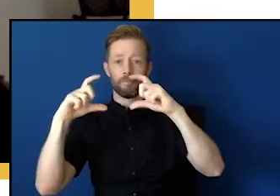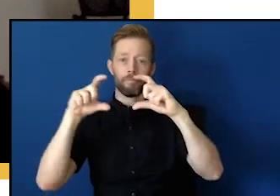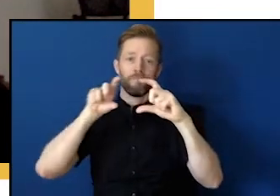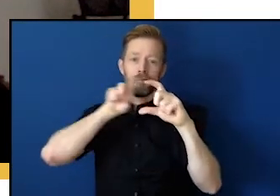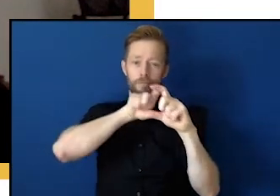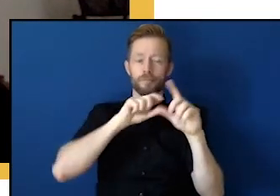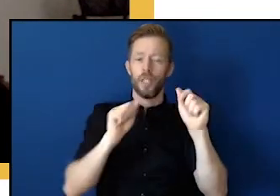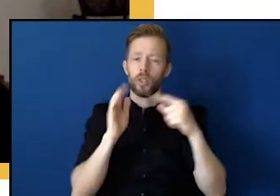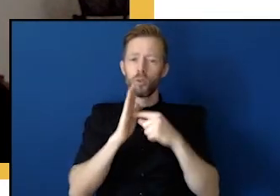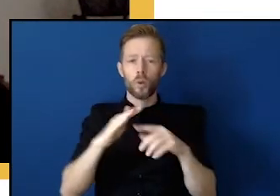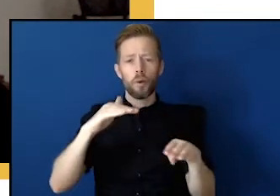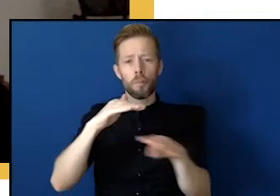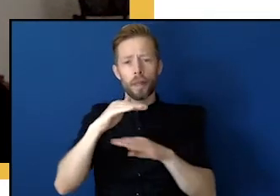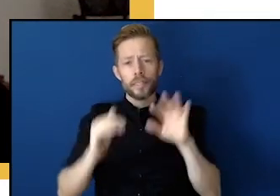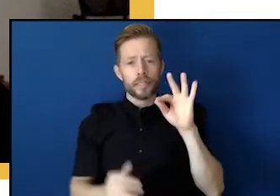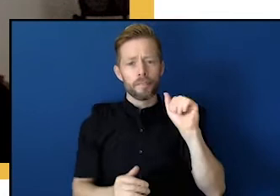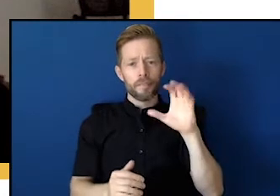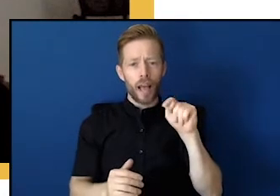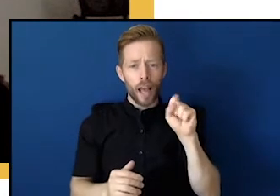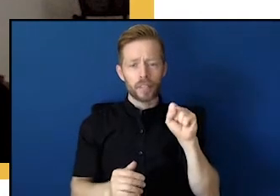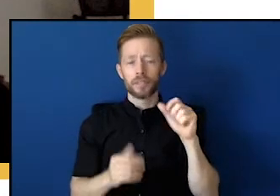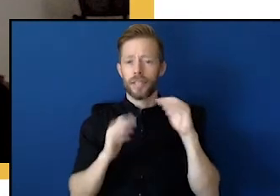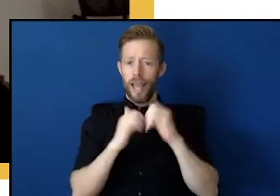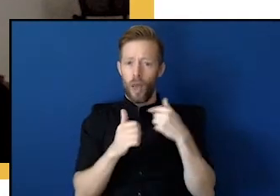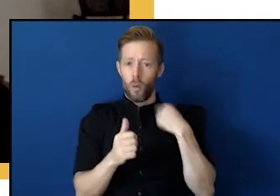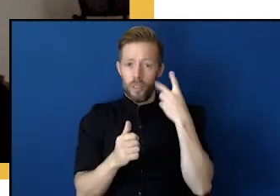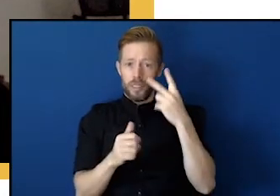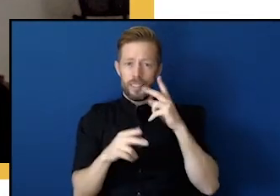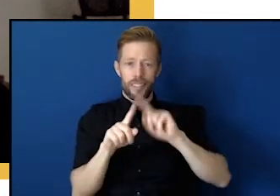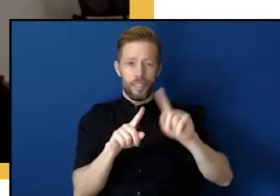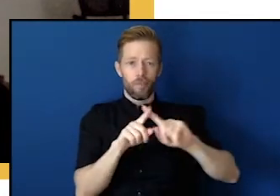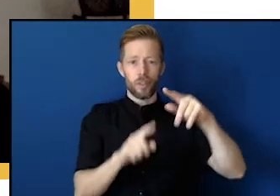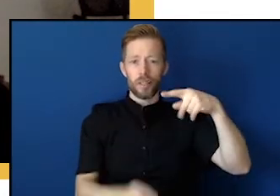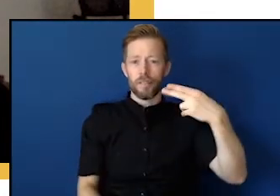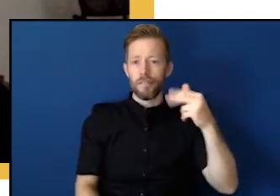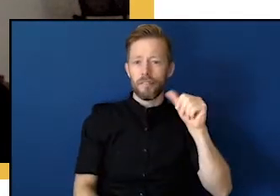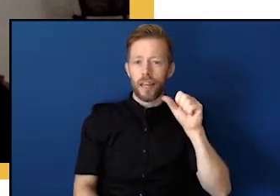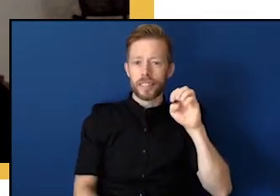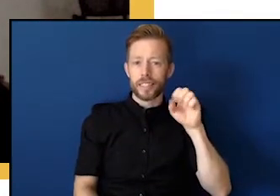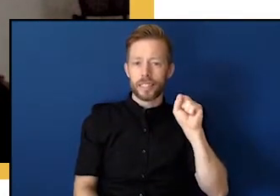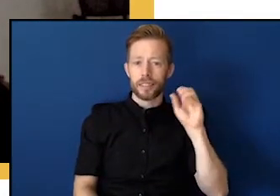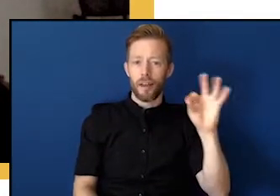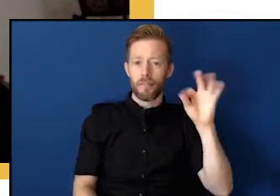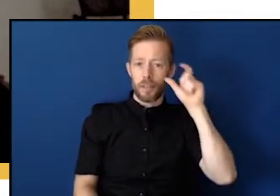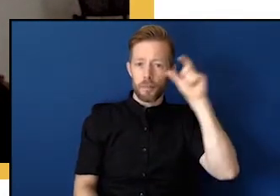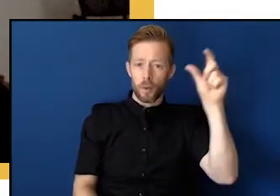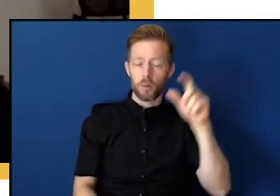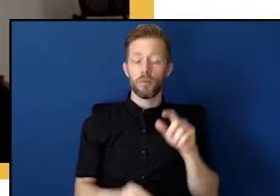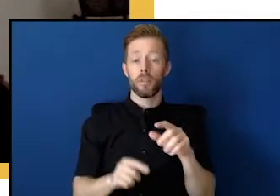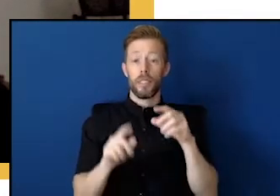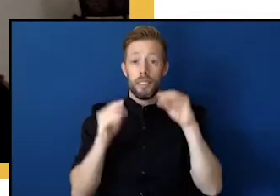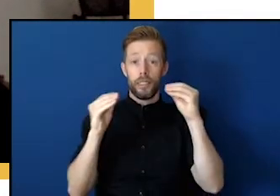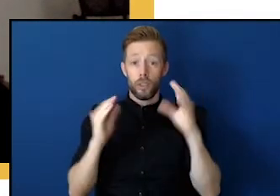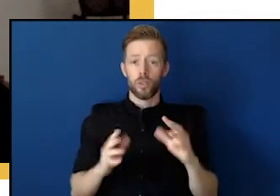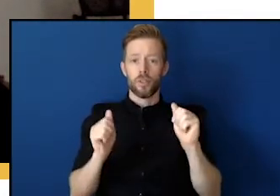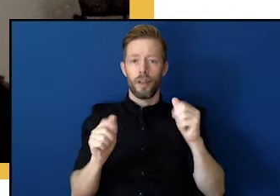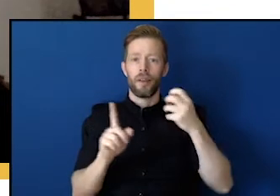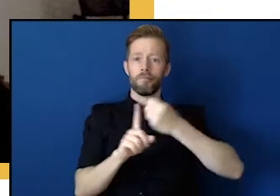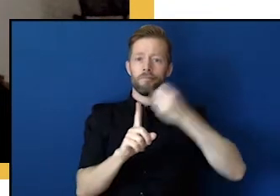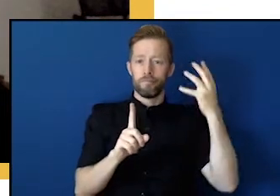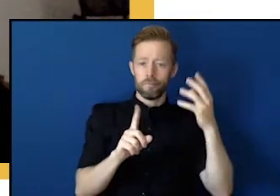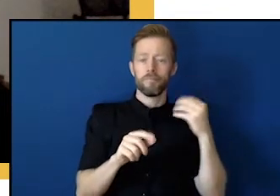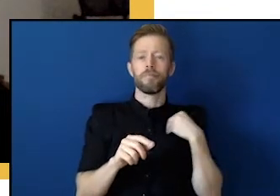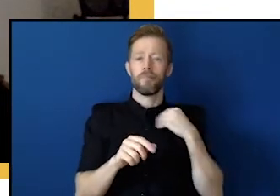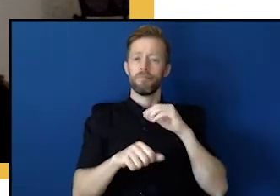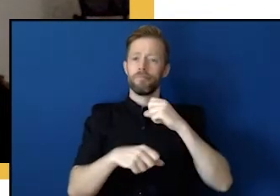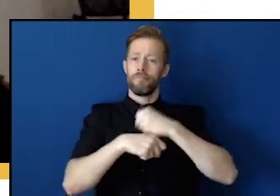child about basic facts of why we see the different phases. Teachers can expand on this